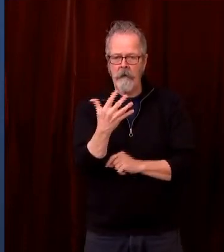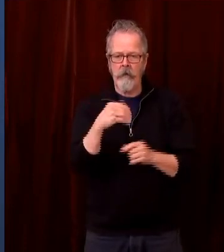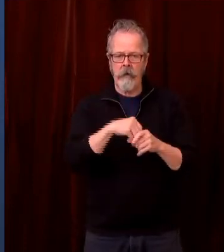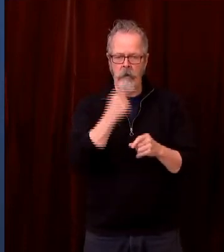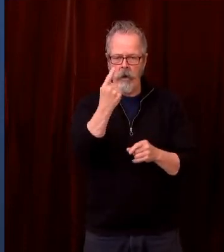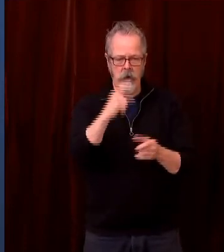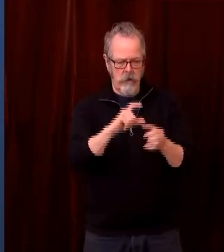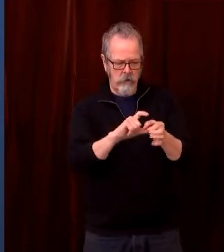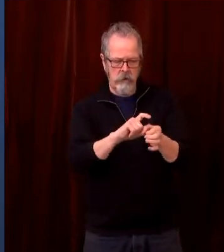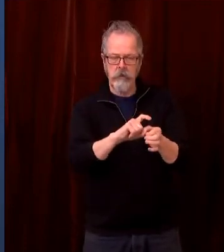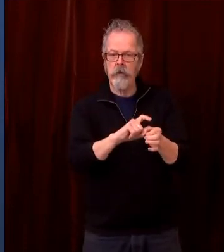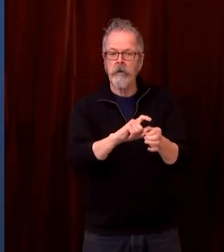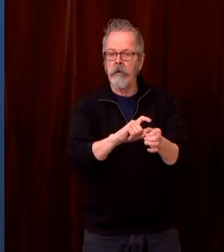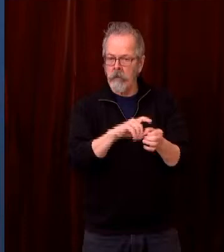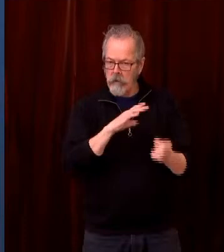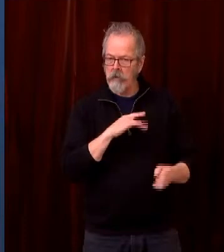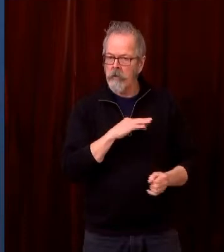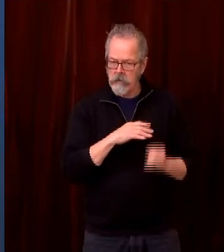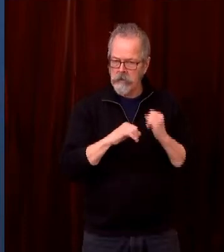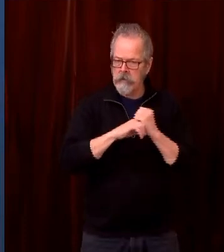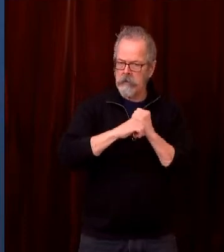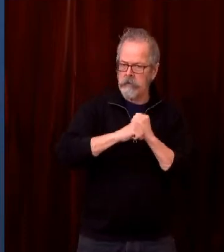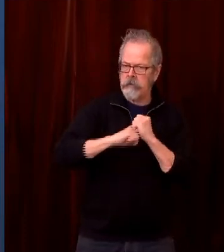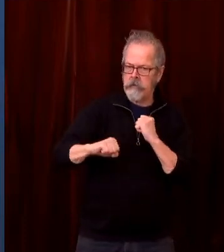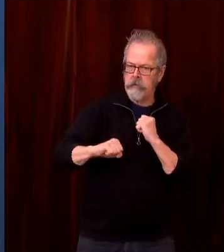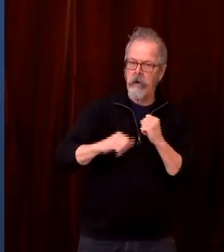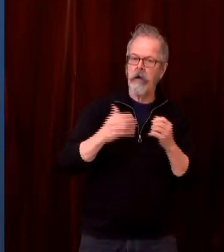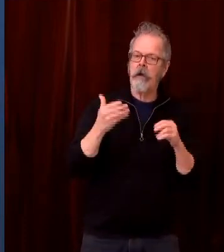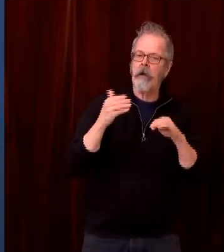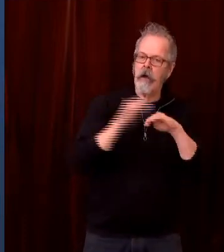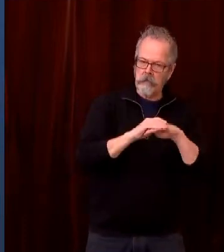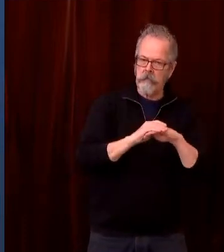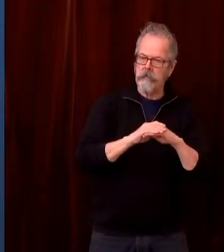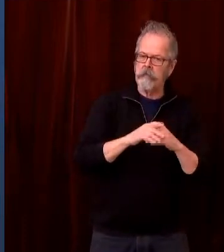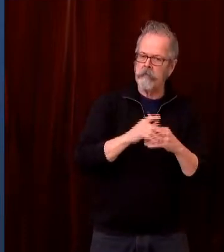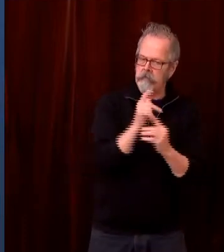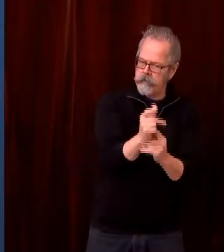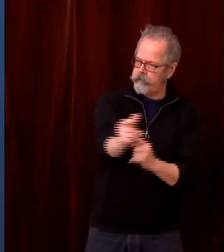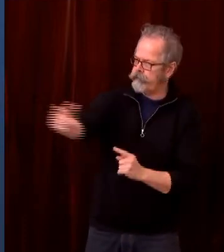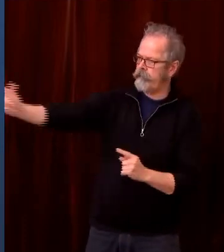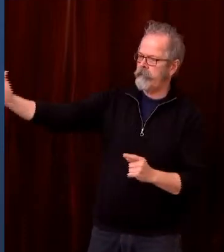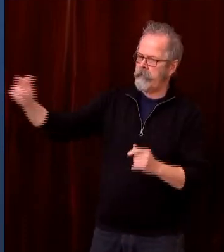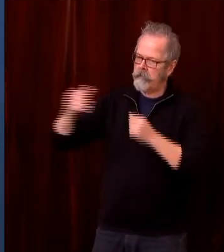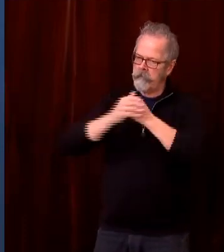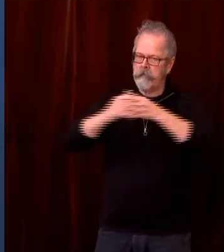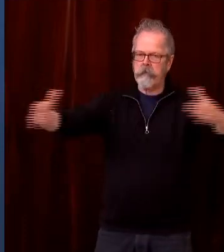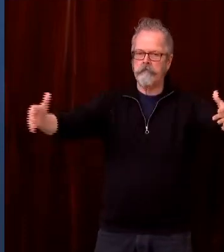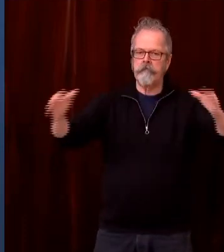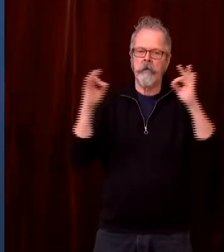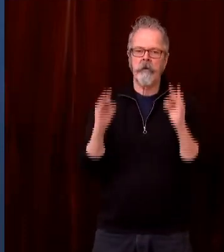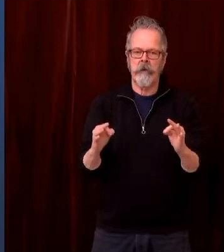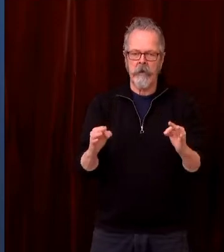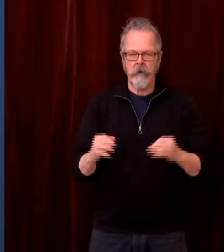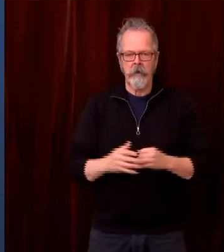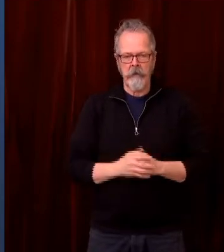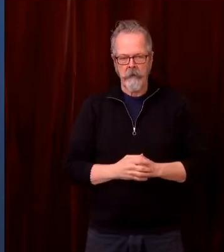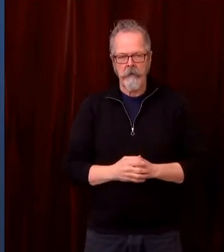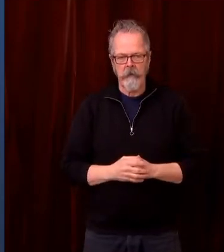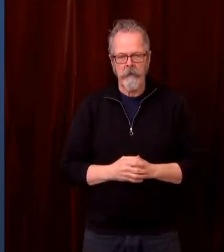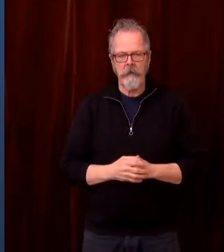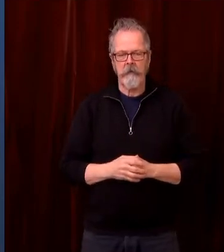But we've got more work to do, and we've demonstrated what we can do in 1 week, and we need to continue that